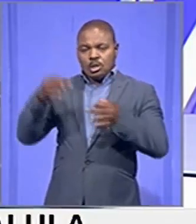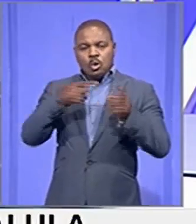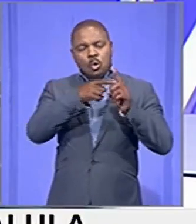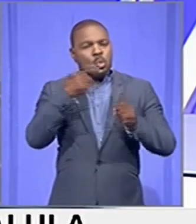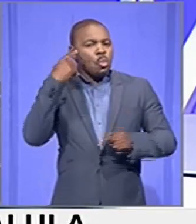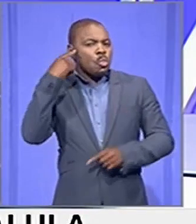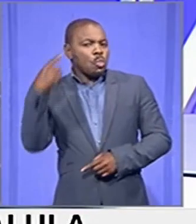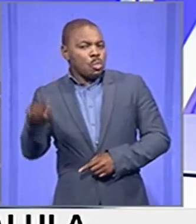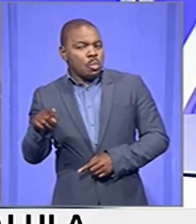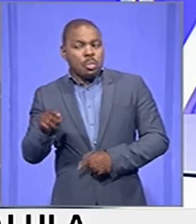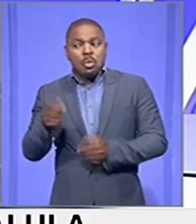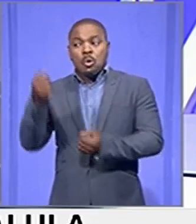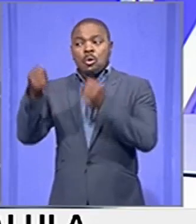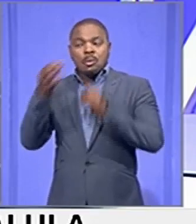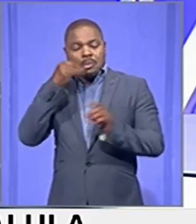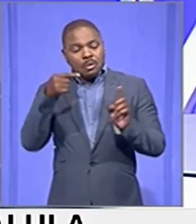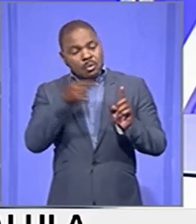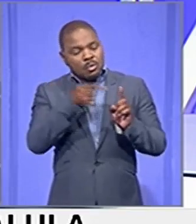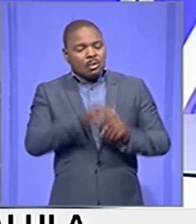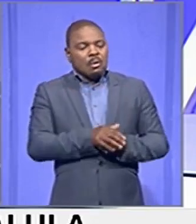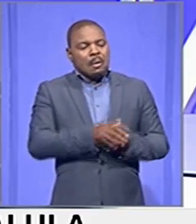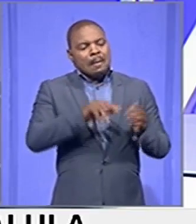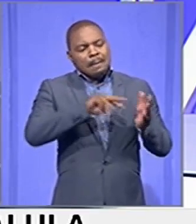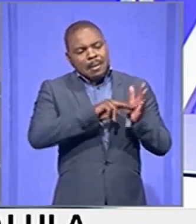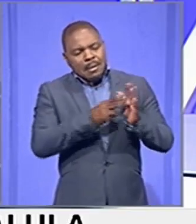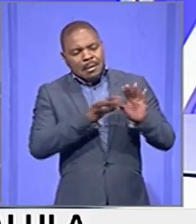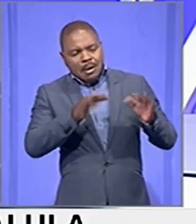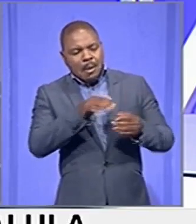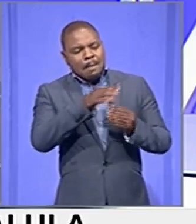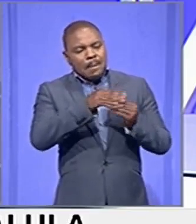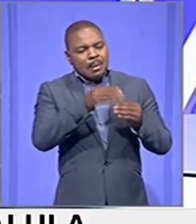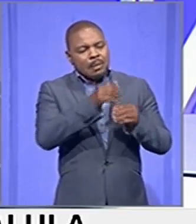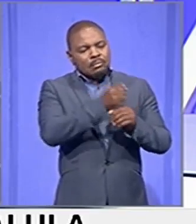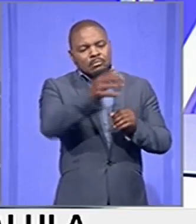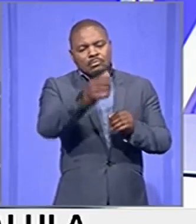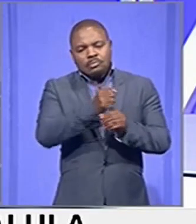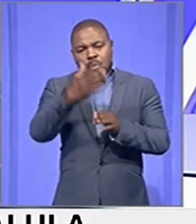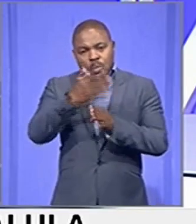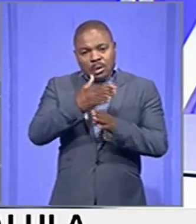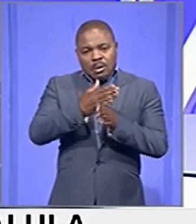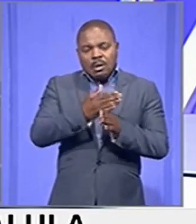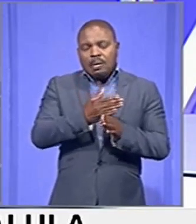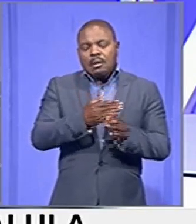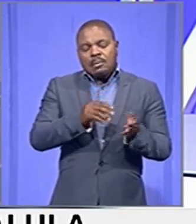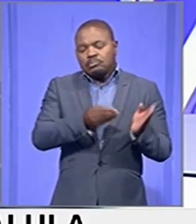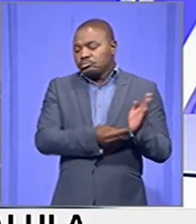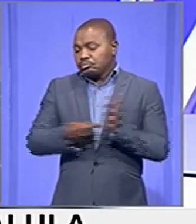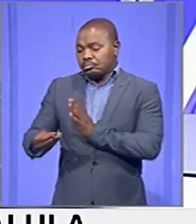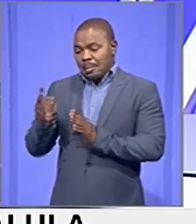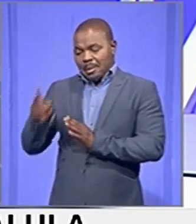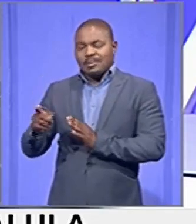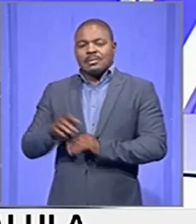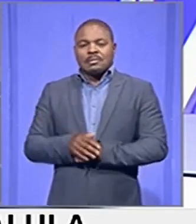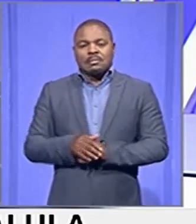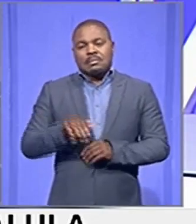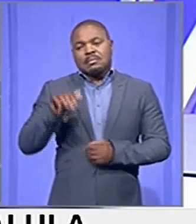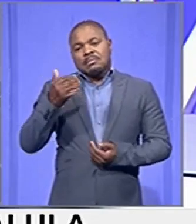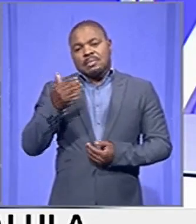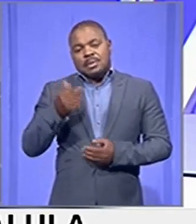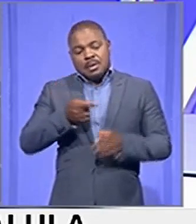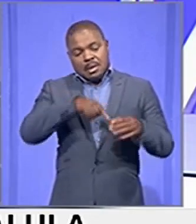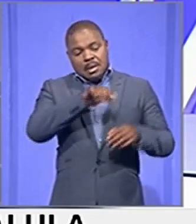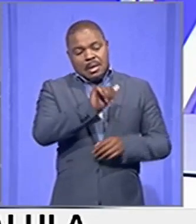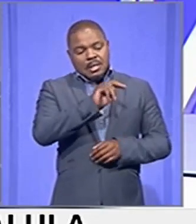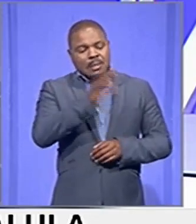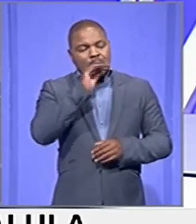mokga o nelane ka direkoto tsa leano la ho hirwa ha ditho tsa ANC mmusong e leng Kenya Deployment. ANC e re e tla isa taba ena lekgotleng